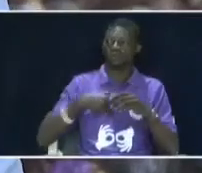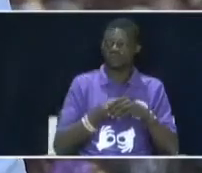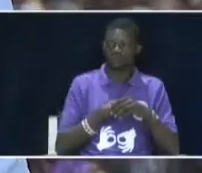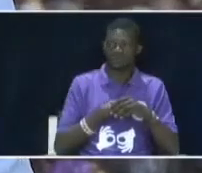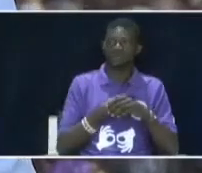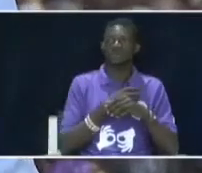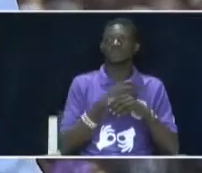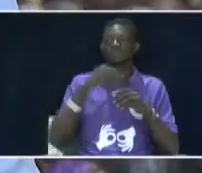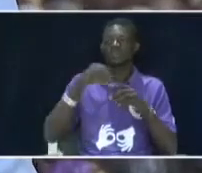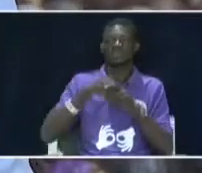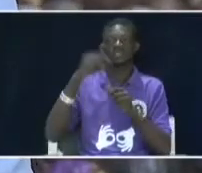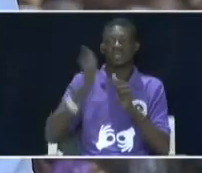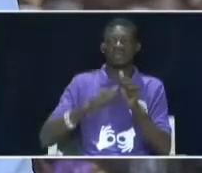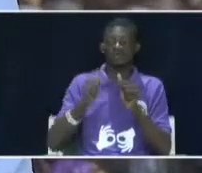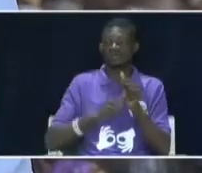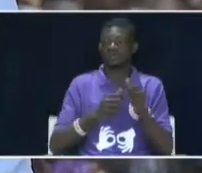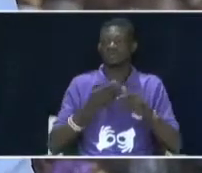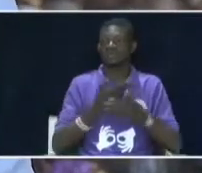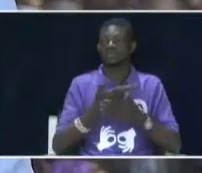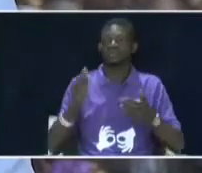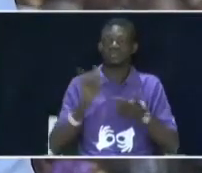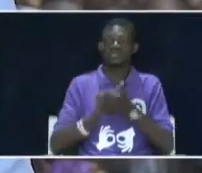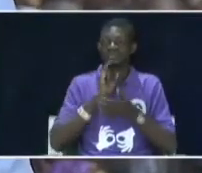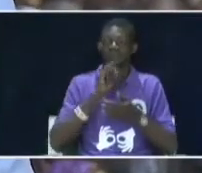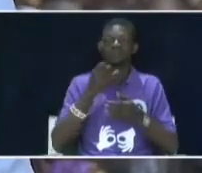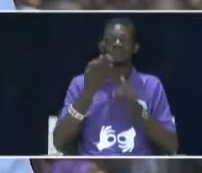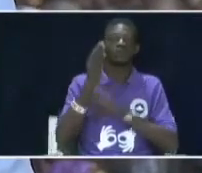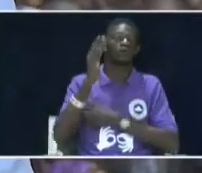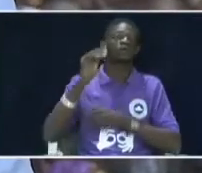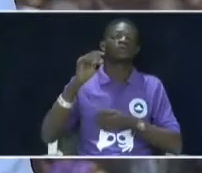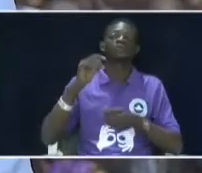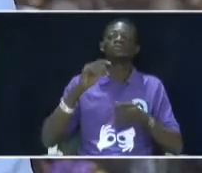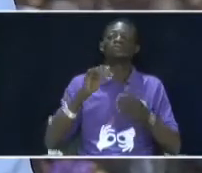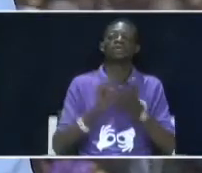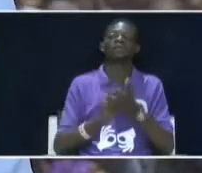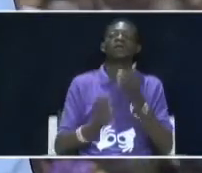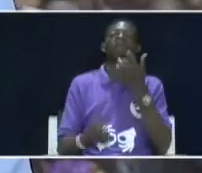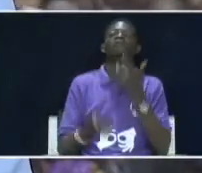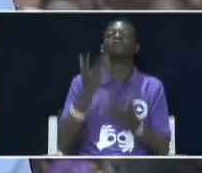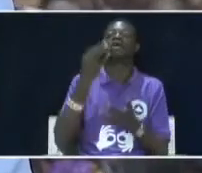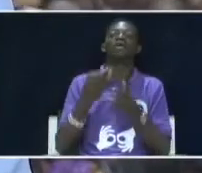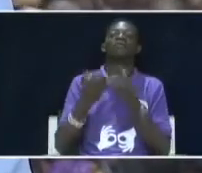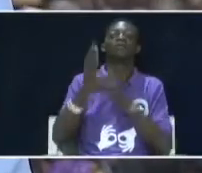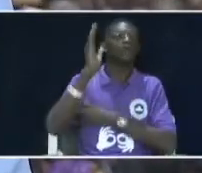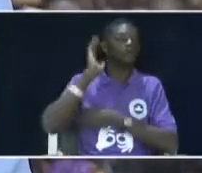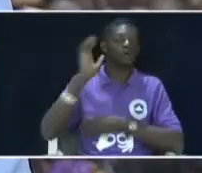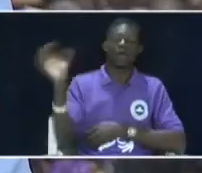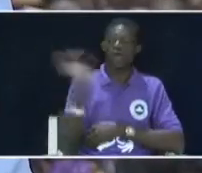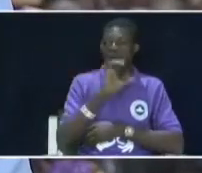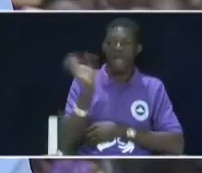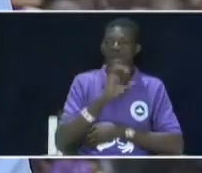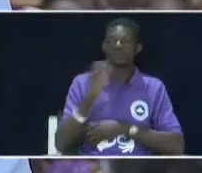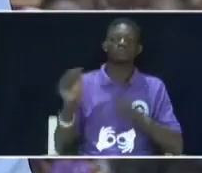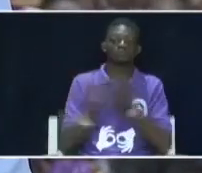and everything inside us that is not of God, the fire of God will consume it there.